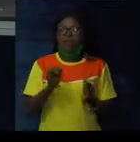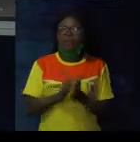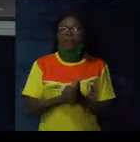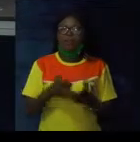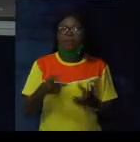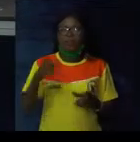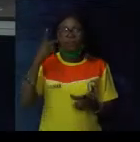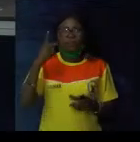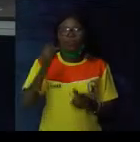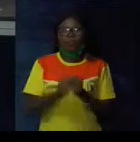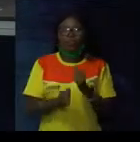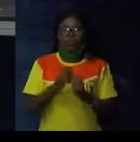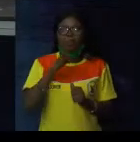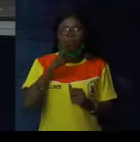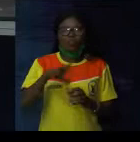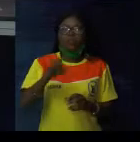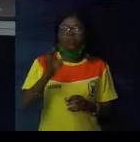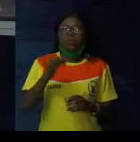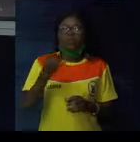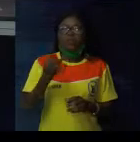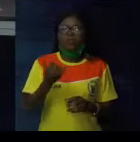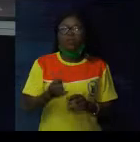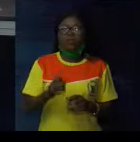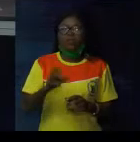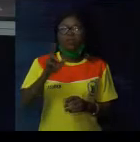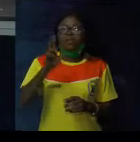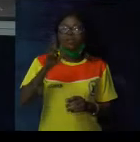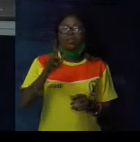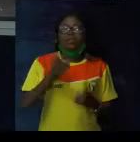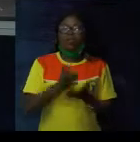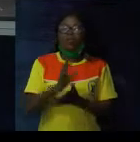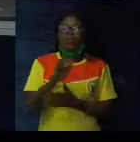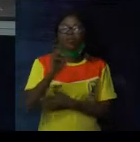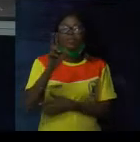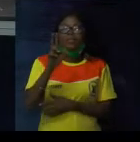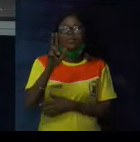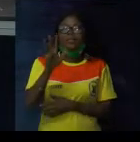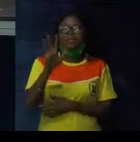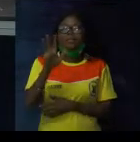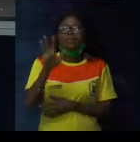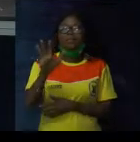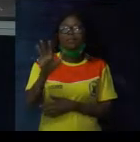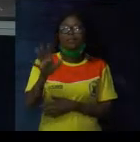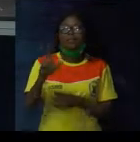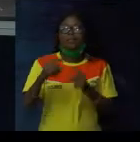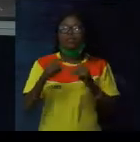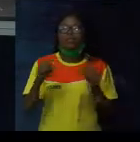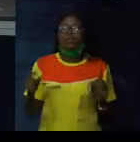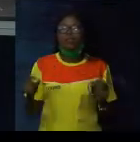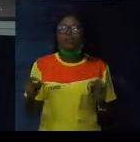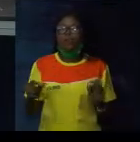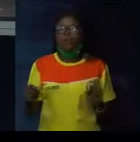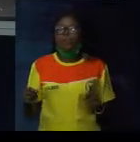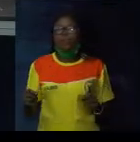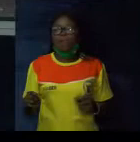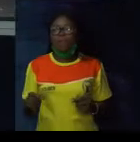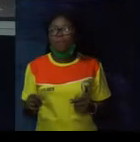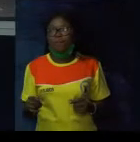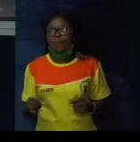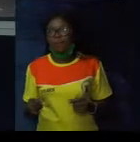Have you selected your answer? Well, let's see which one is the correct answer. The correct answer is 35 degrees. Let's see the working to